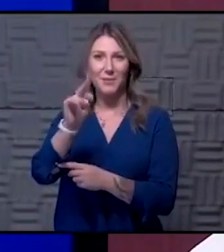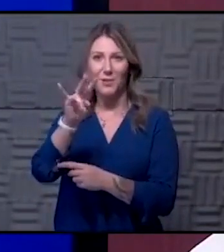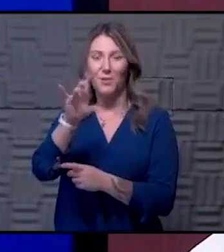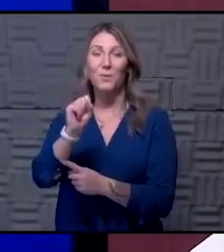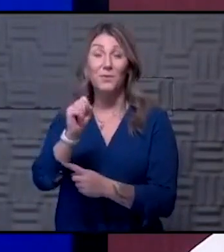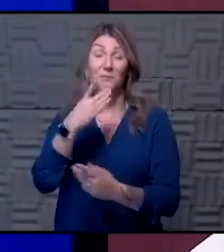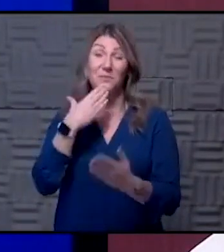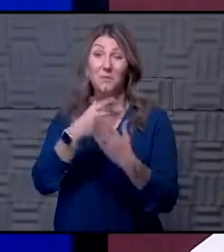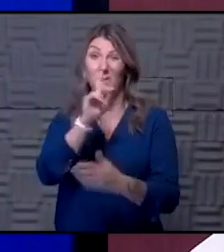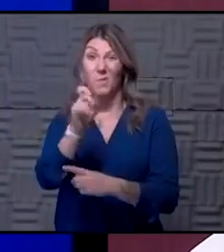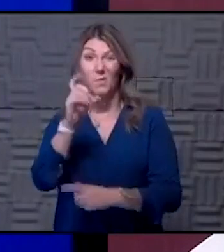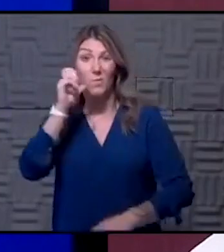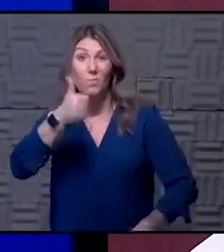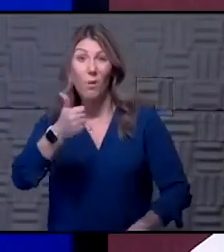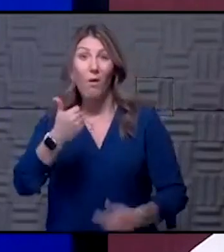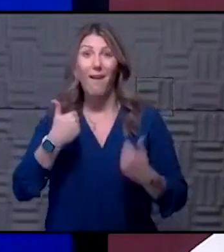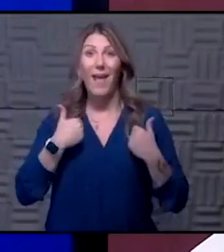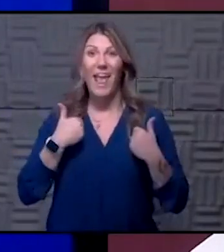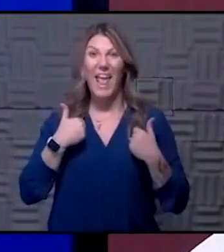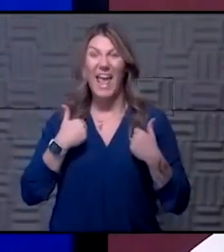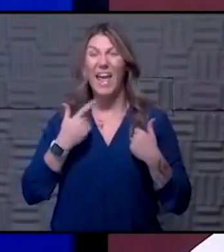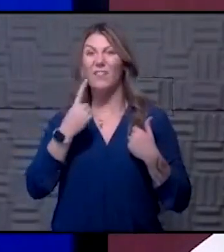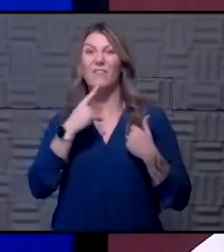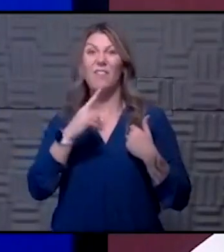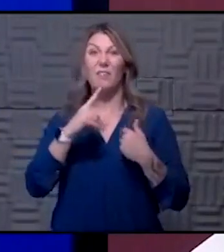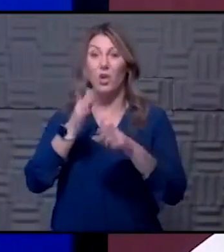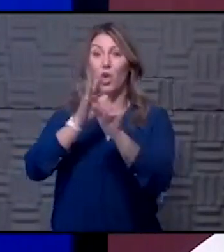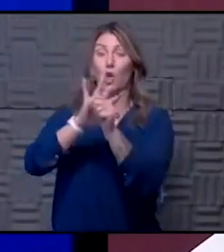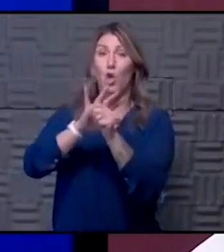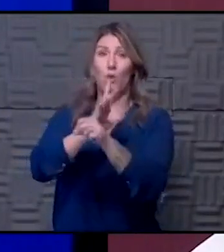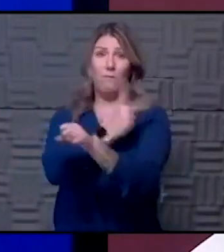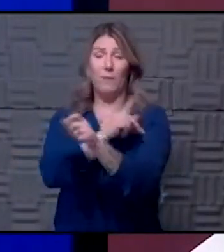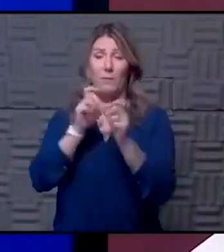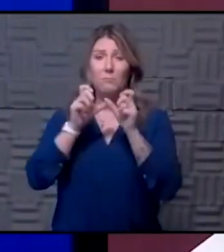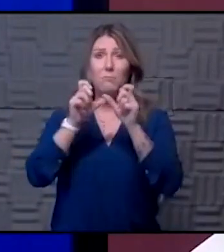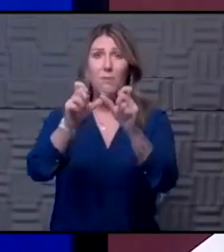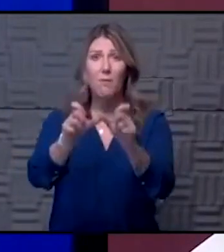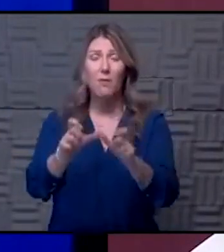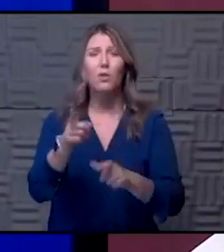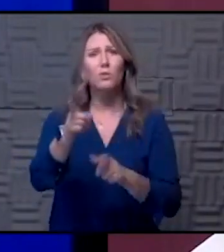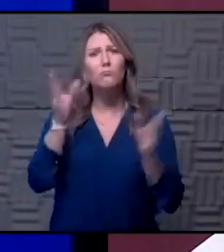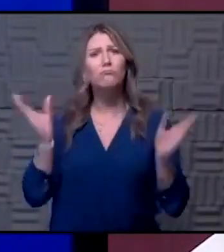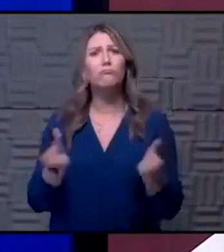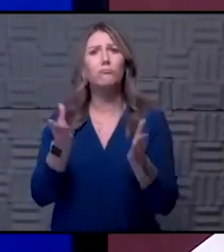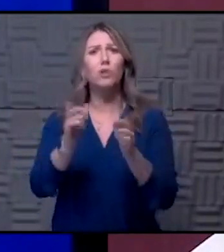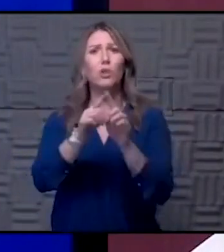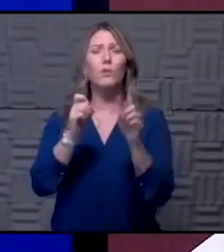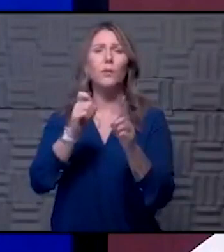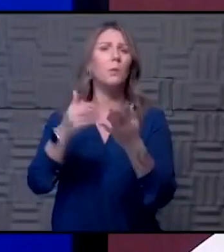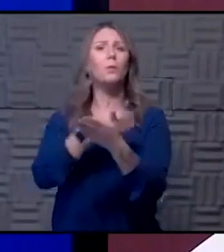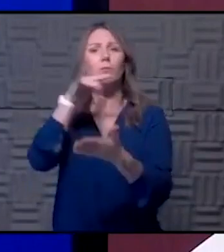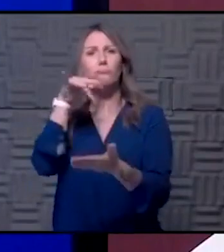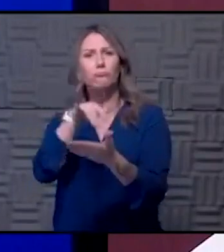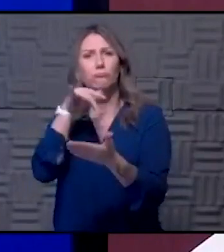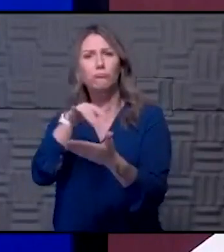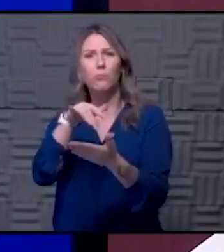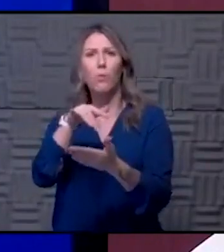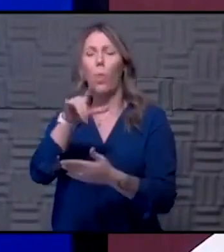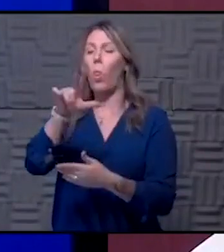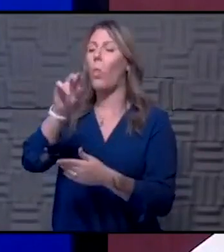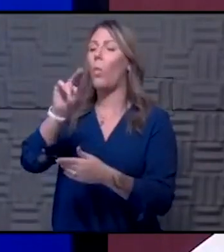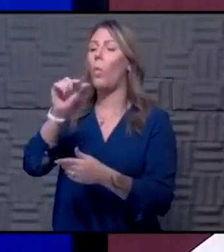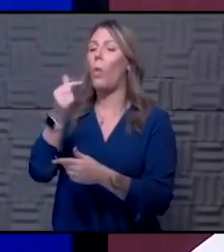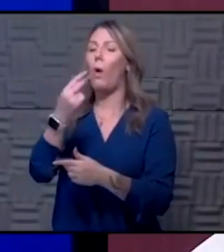question for tomorrow, too, because we're going to have the long haulers. We're going to be talking about that. But she wants to know, are you encouraged by the new study that shows long haulers